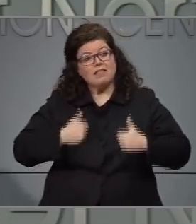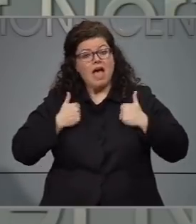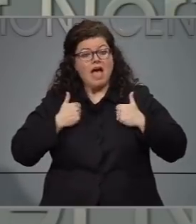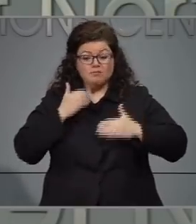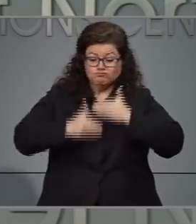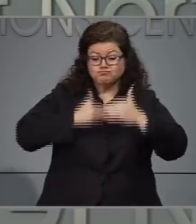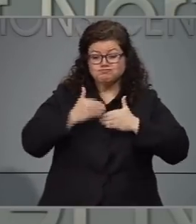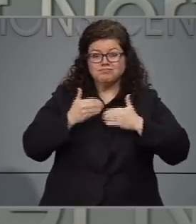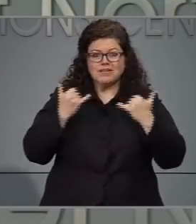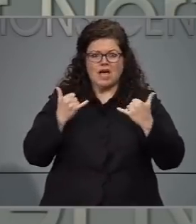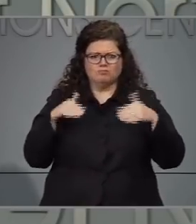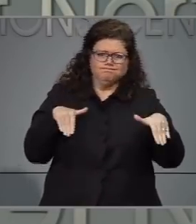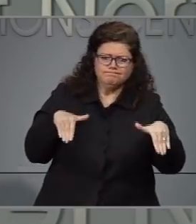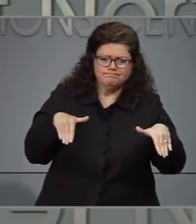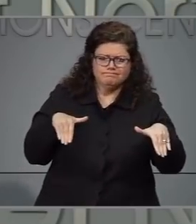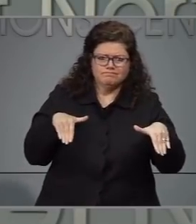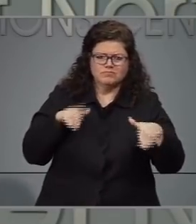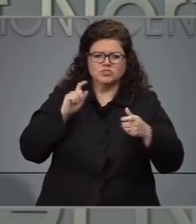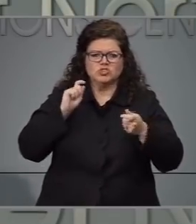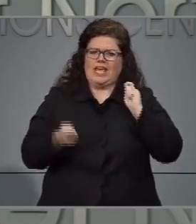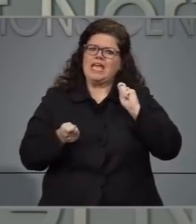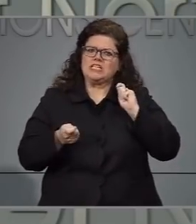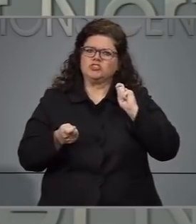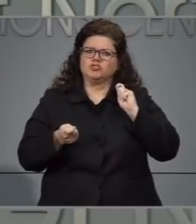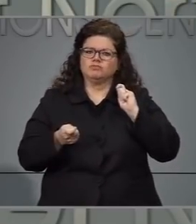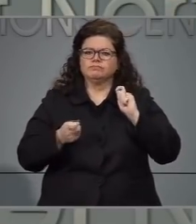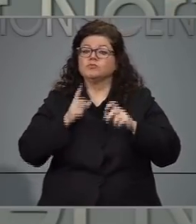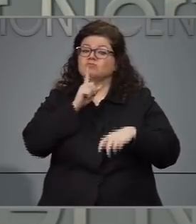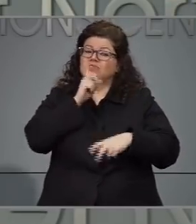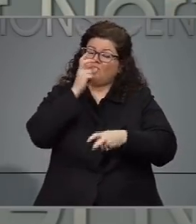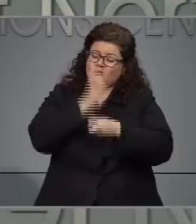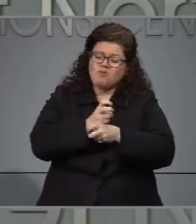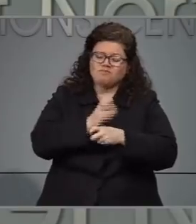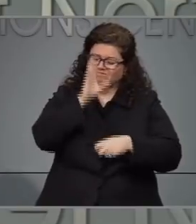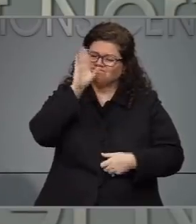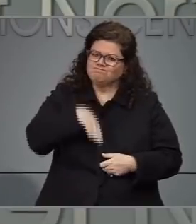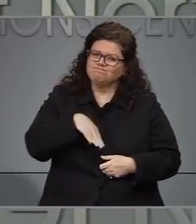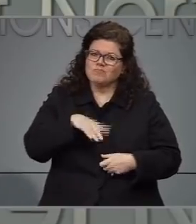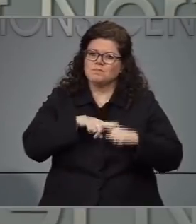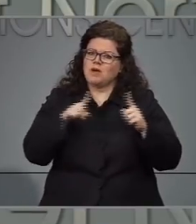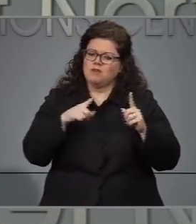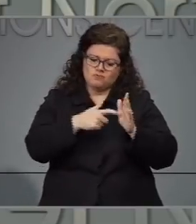so dramatically. I know it's hard, but it's necessary.